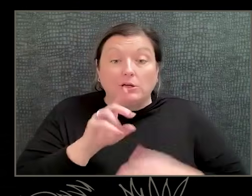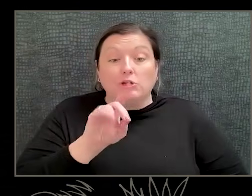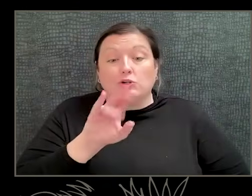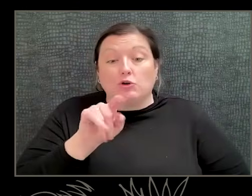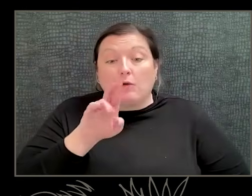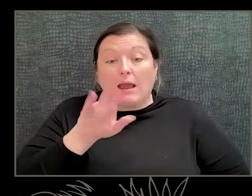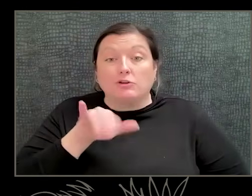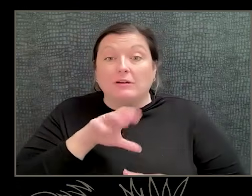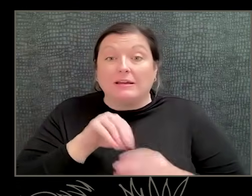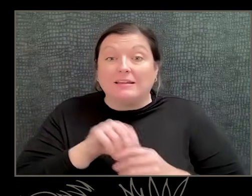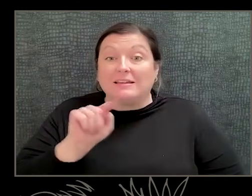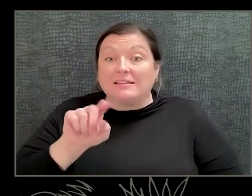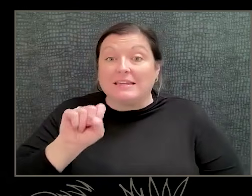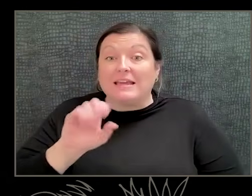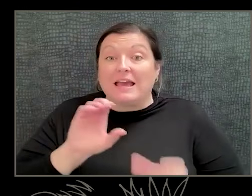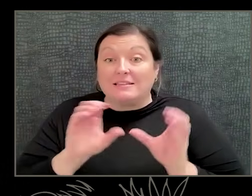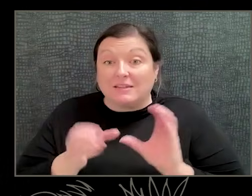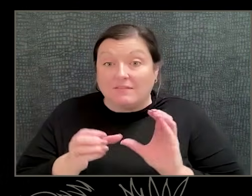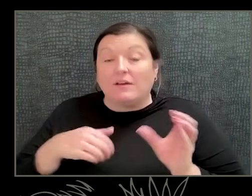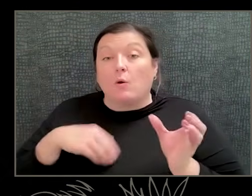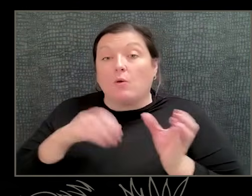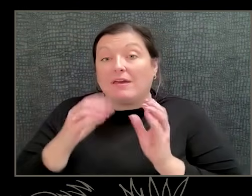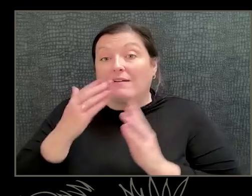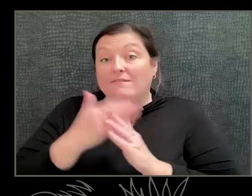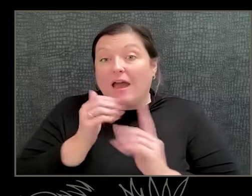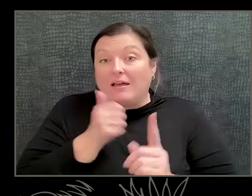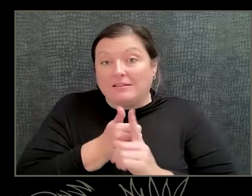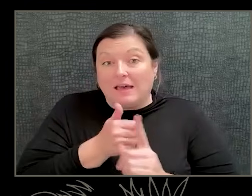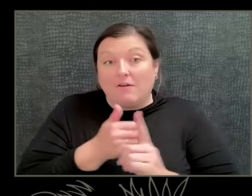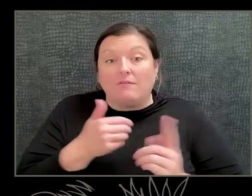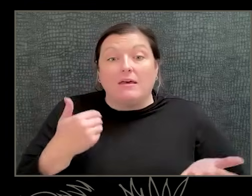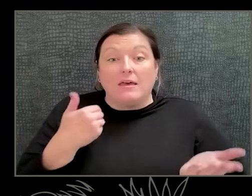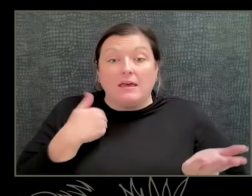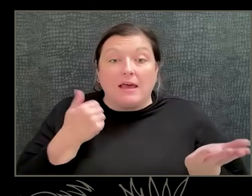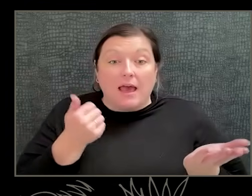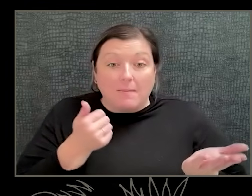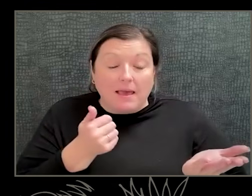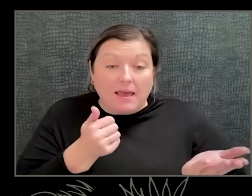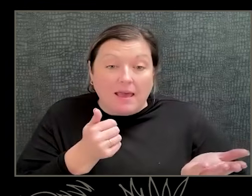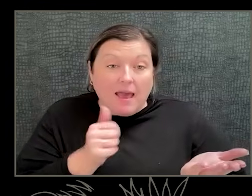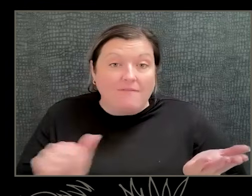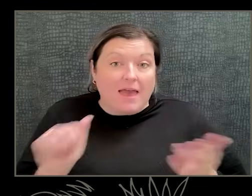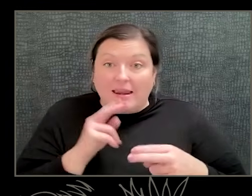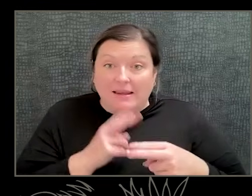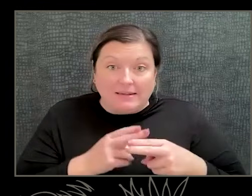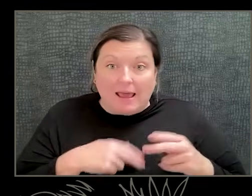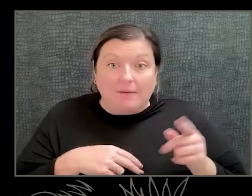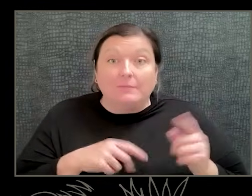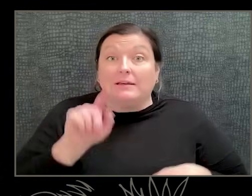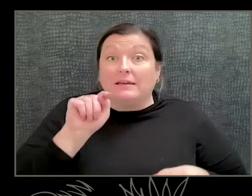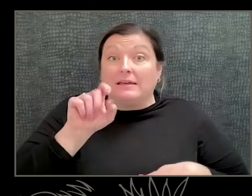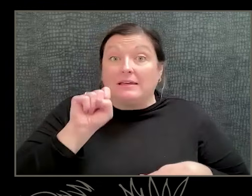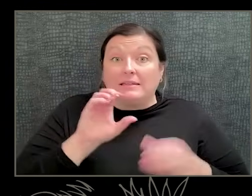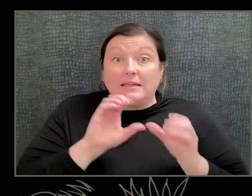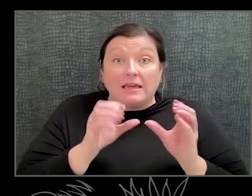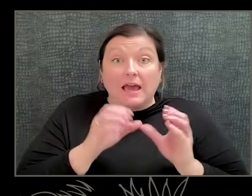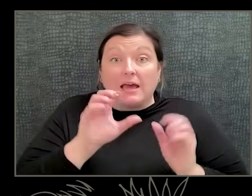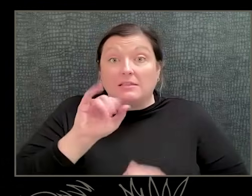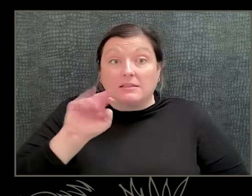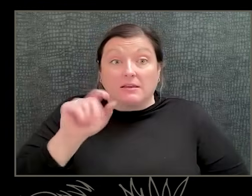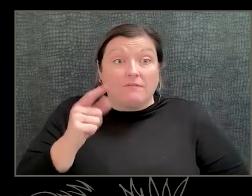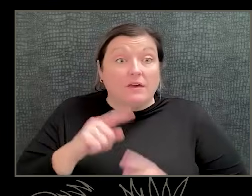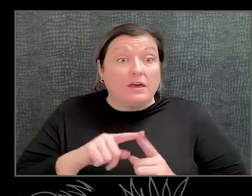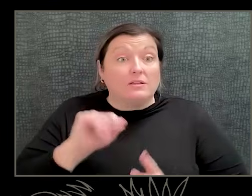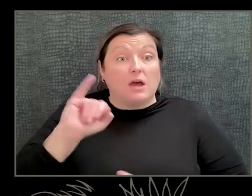tsconfig or the config file itself, which may have any name. So it could just be a tsconfig.json. It could